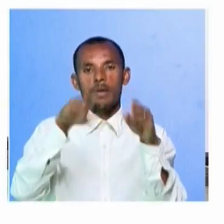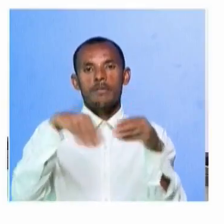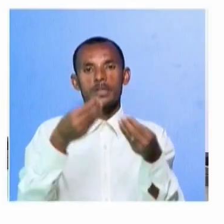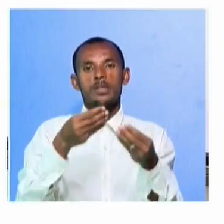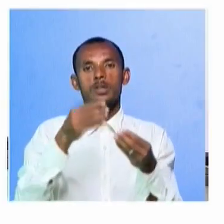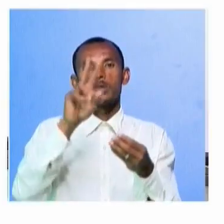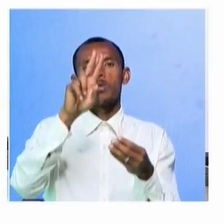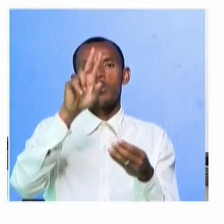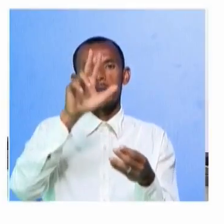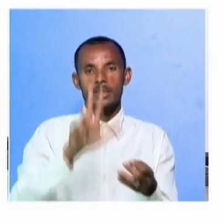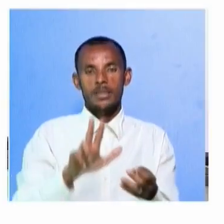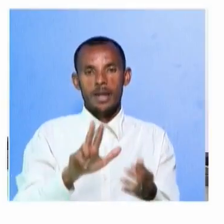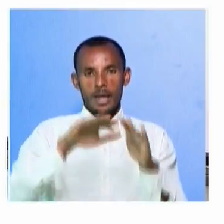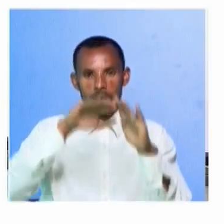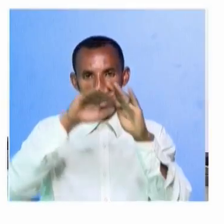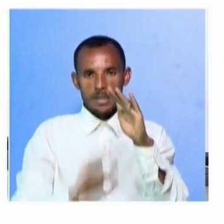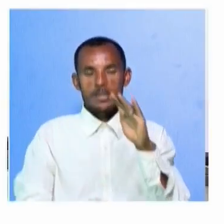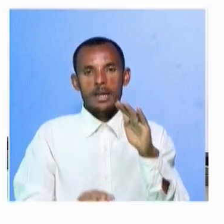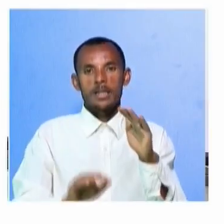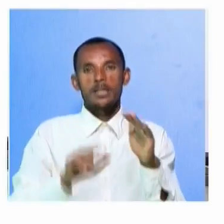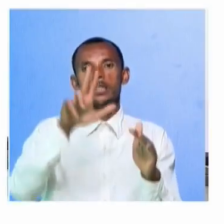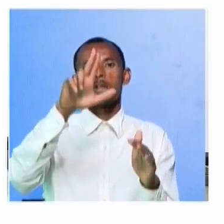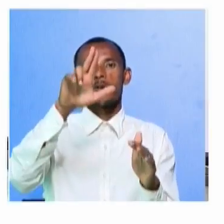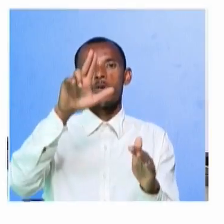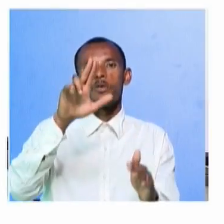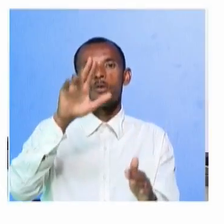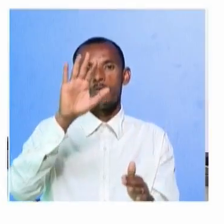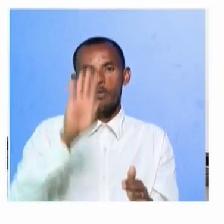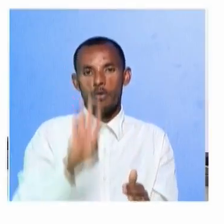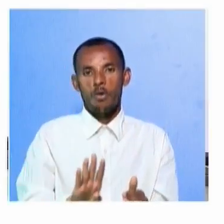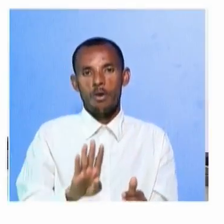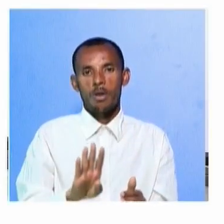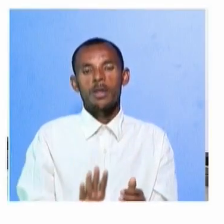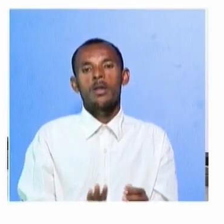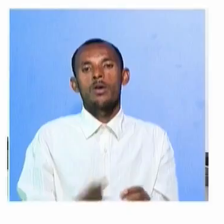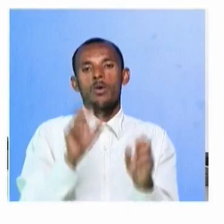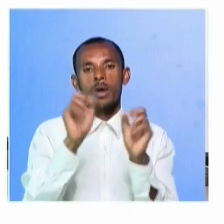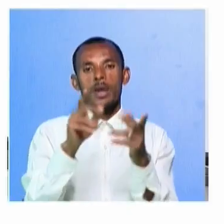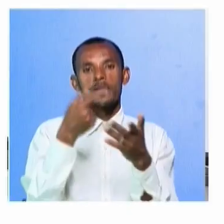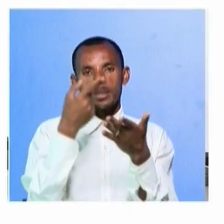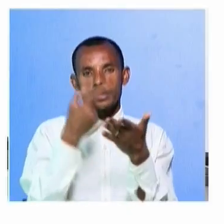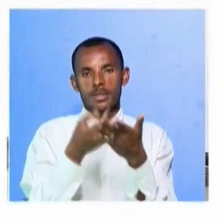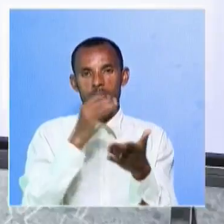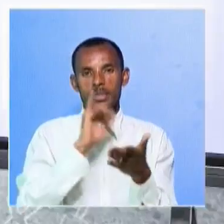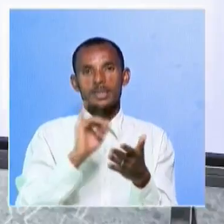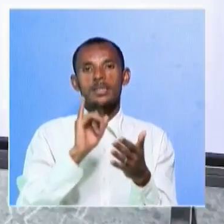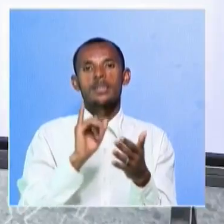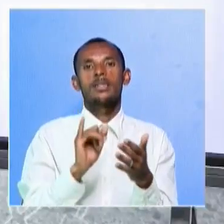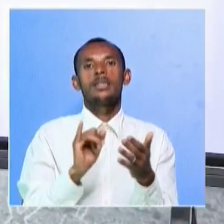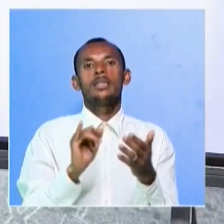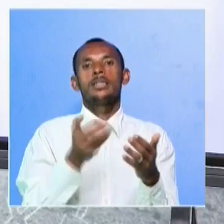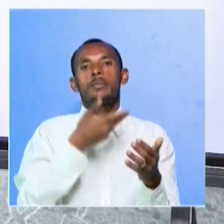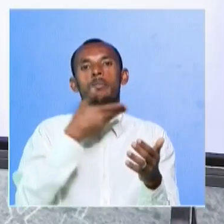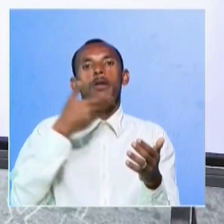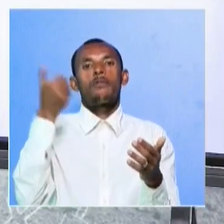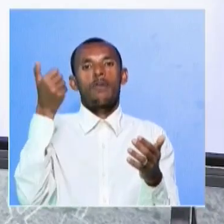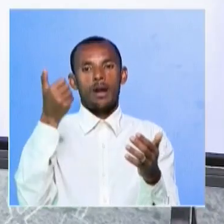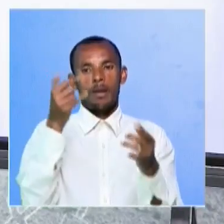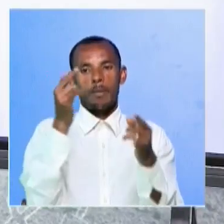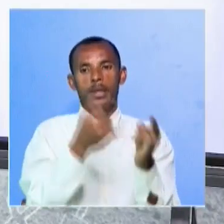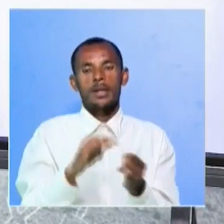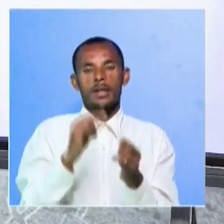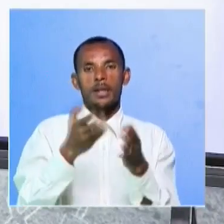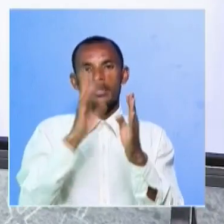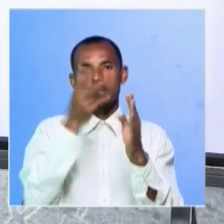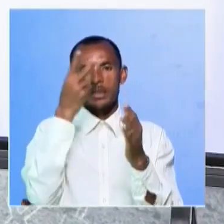2 over 3 is less than 3 over 4. Okay, this is the preferred method. Let's see some